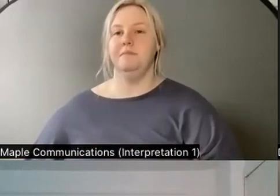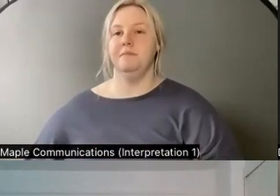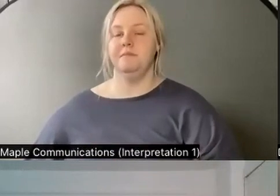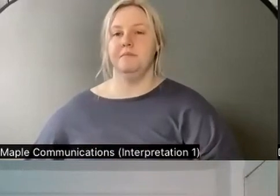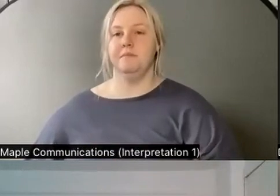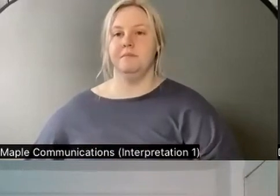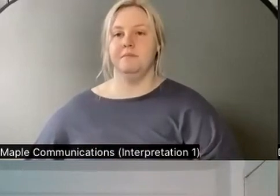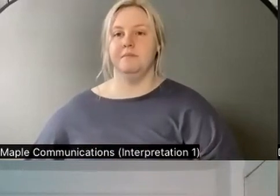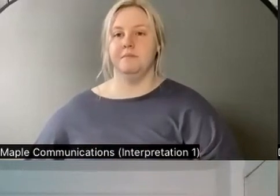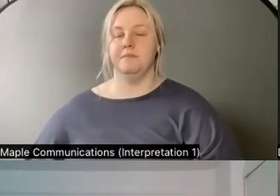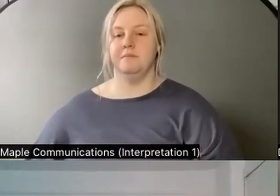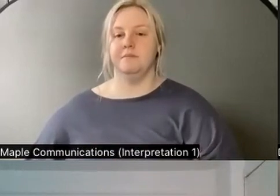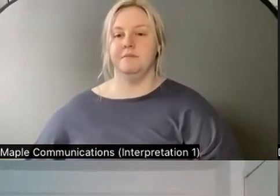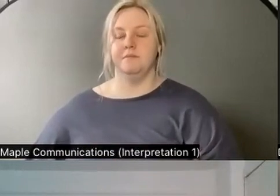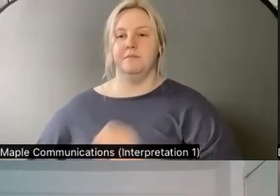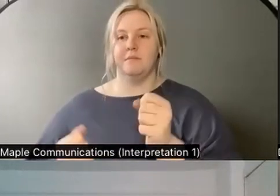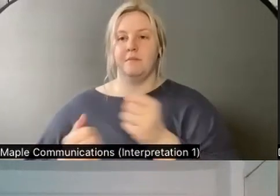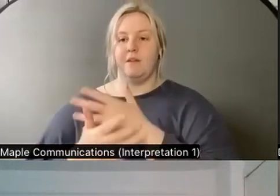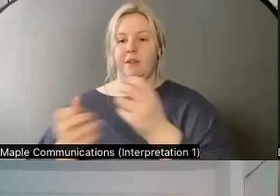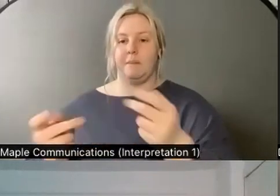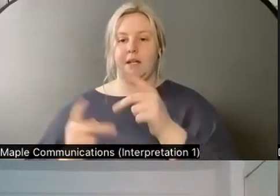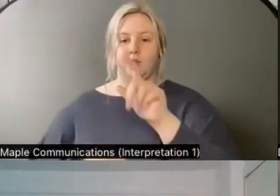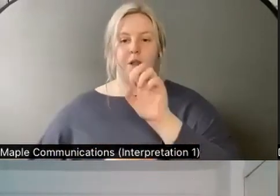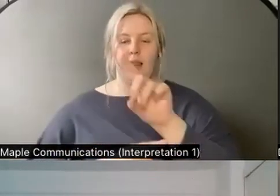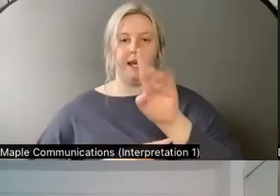to land back is so important.